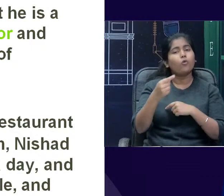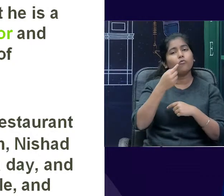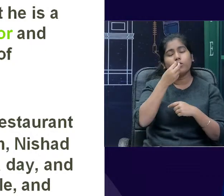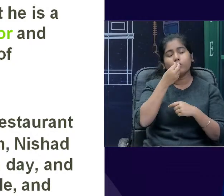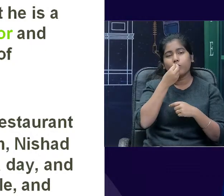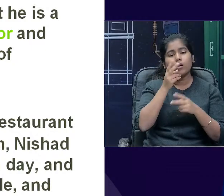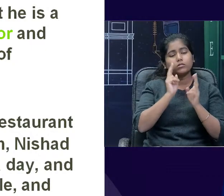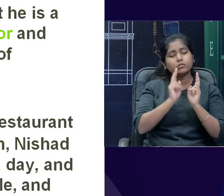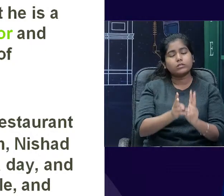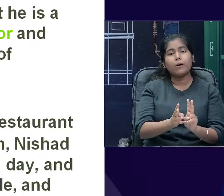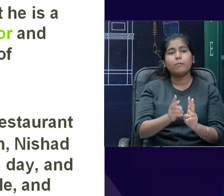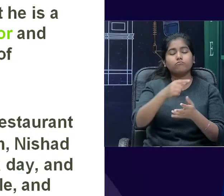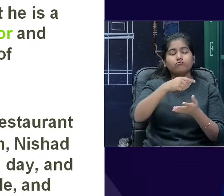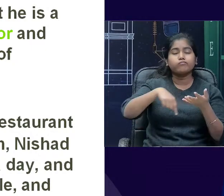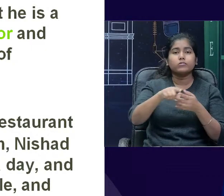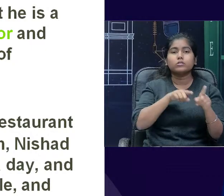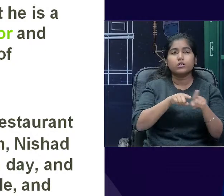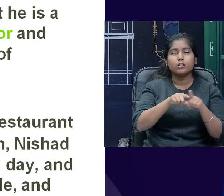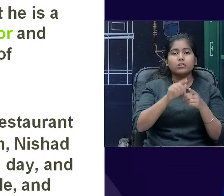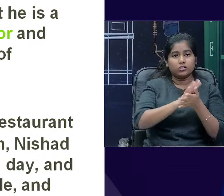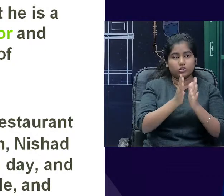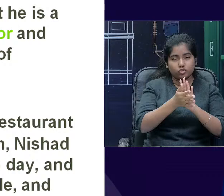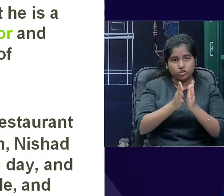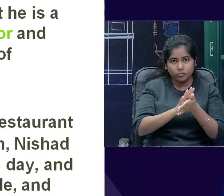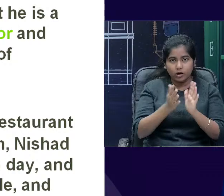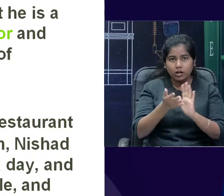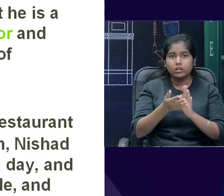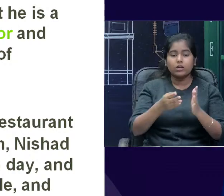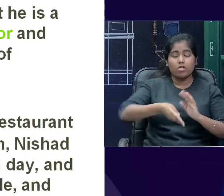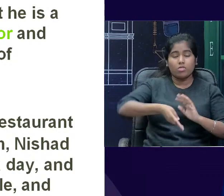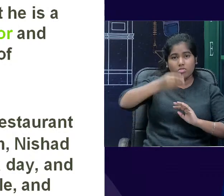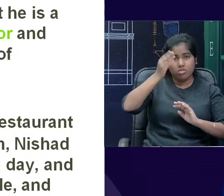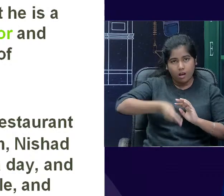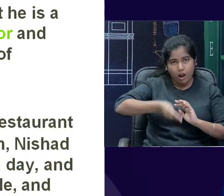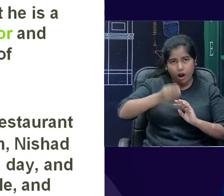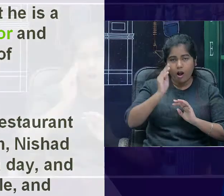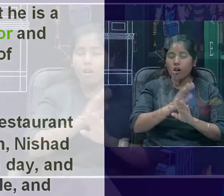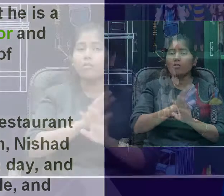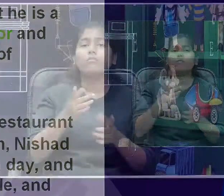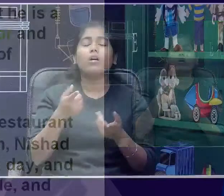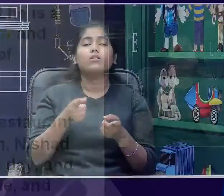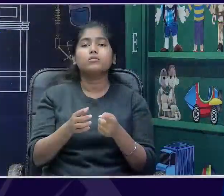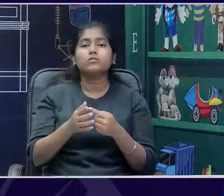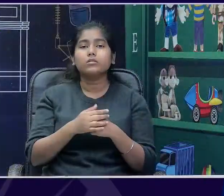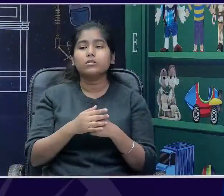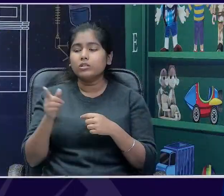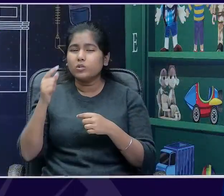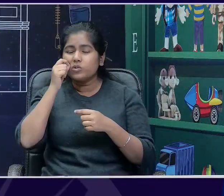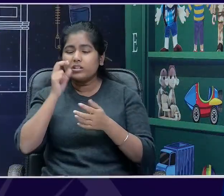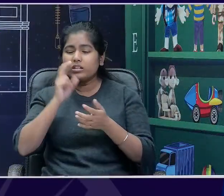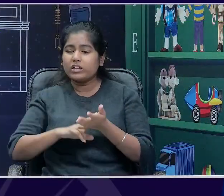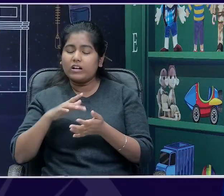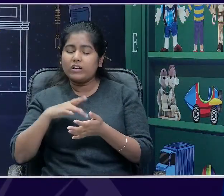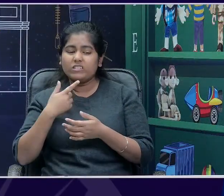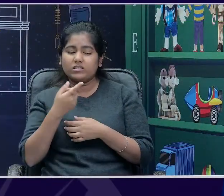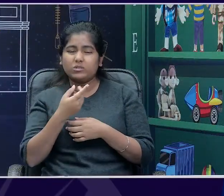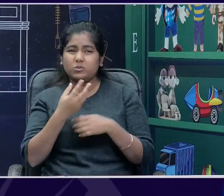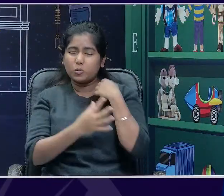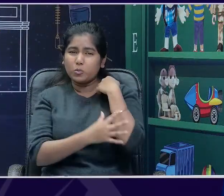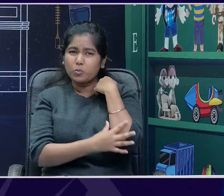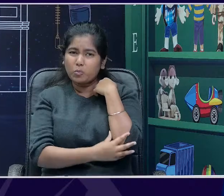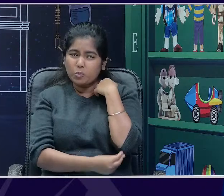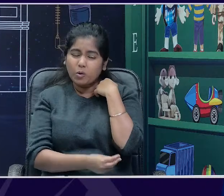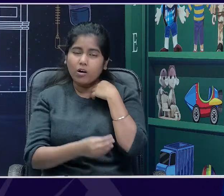dal. He never asked for pizza, burger. So Nishad find out that he is very poor person. He